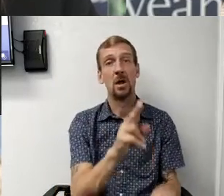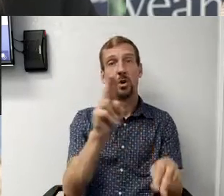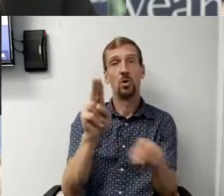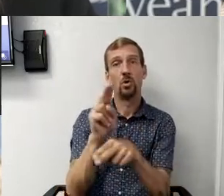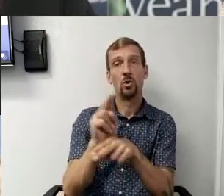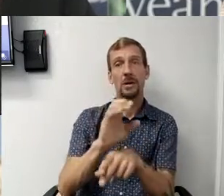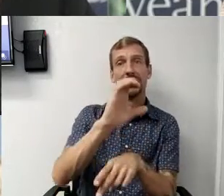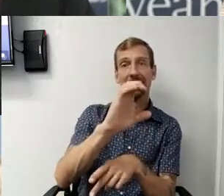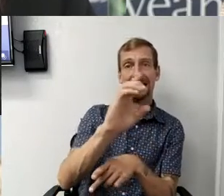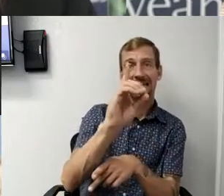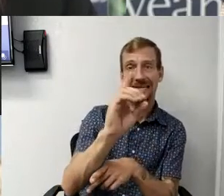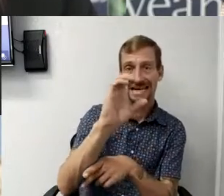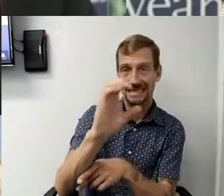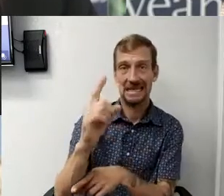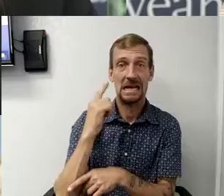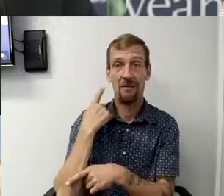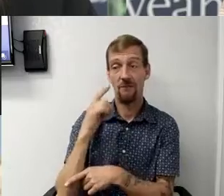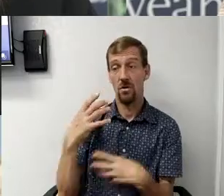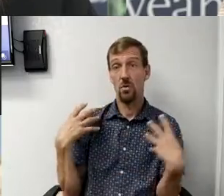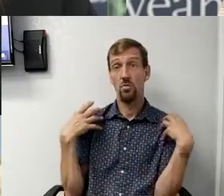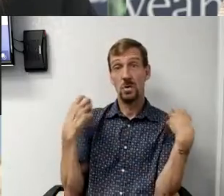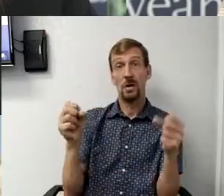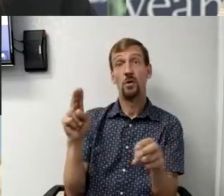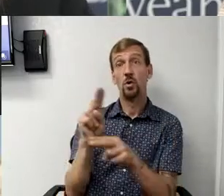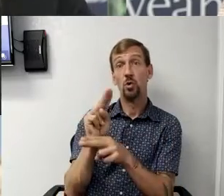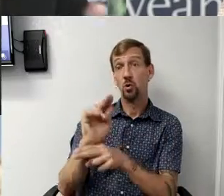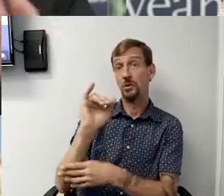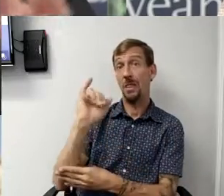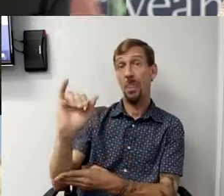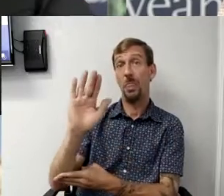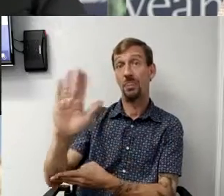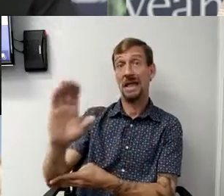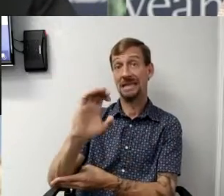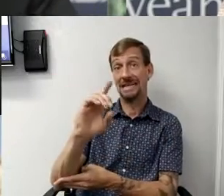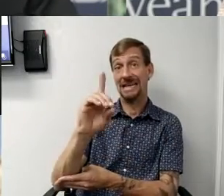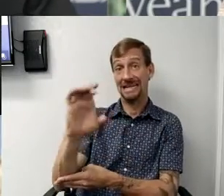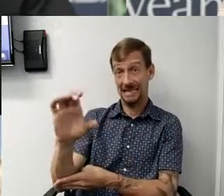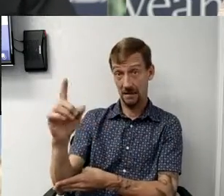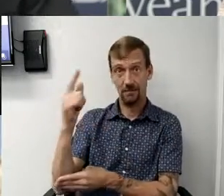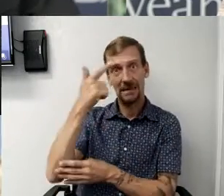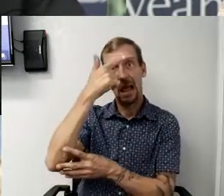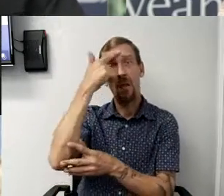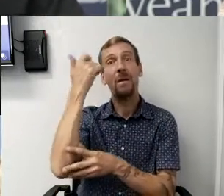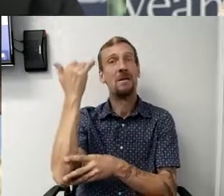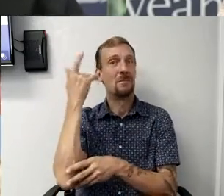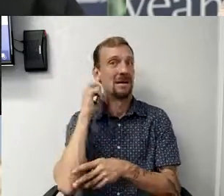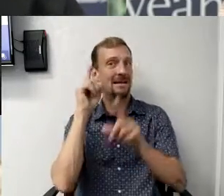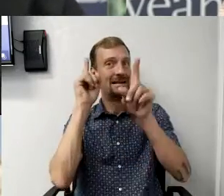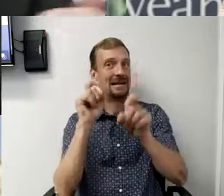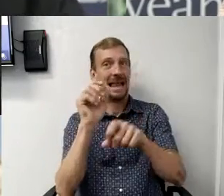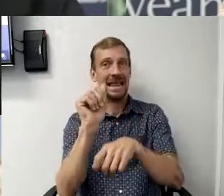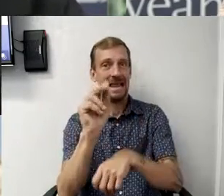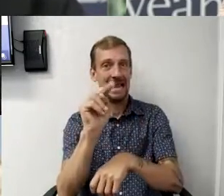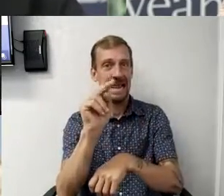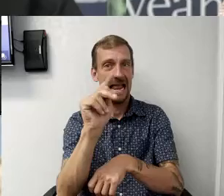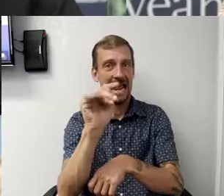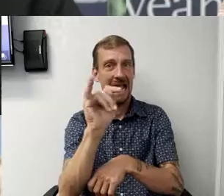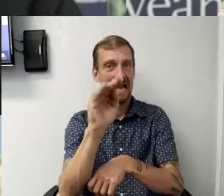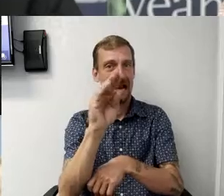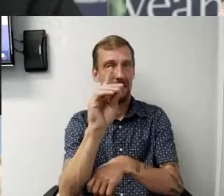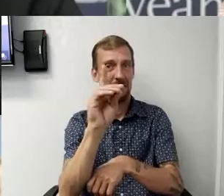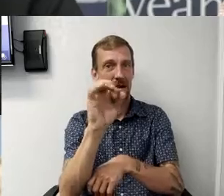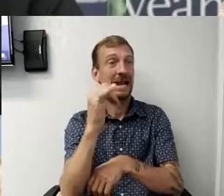CDC strategy for recovery, and that's probably why you test her for antibodies instead, because if you're already feeling